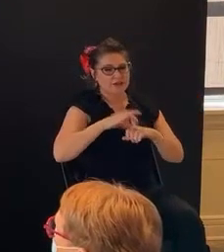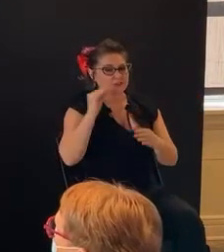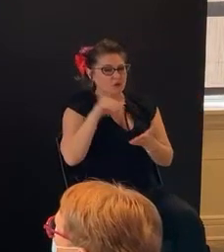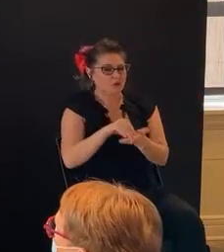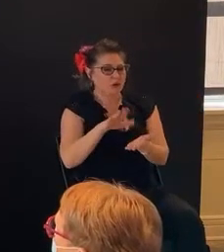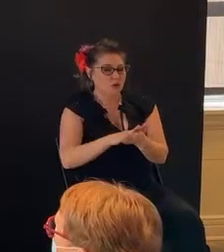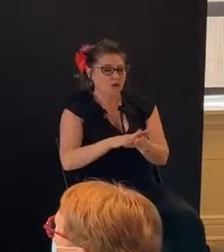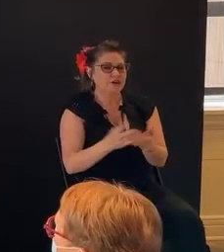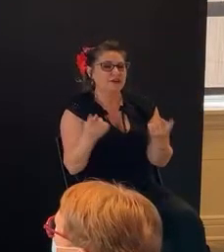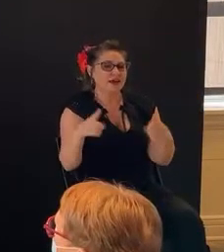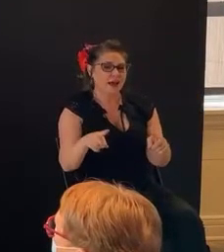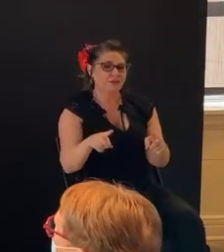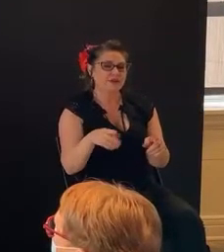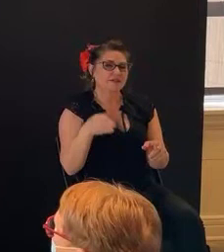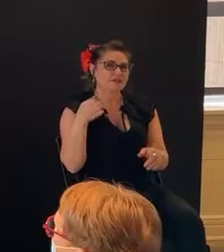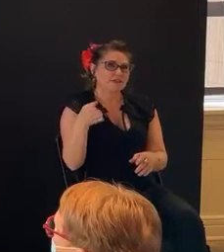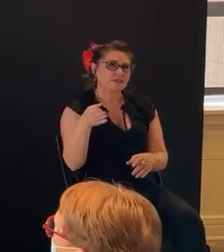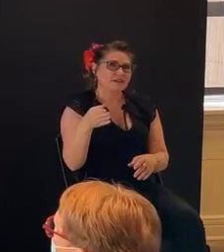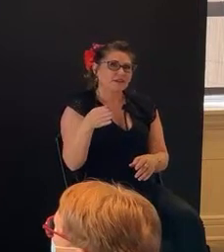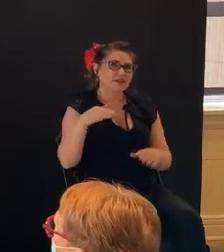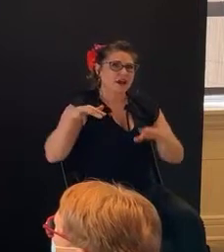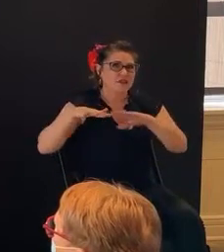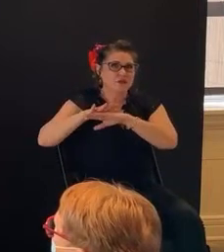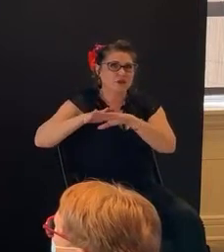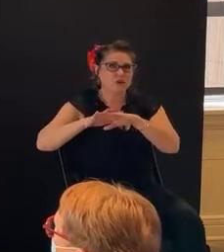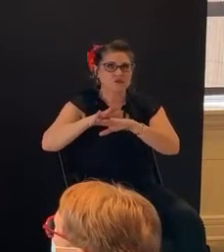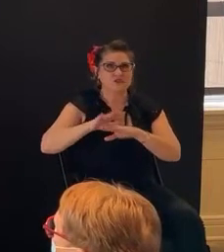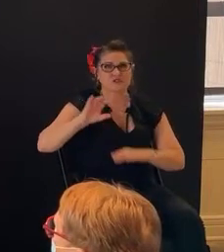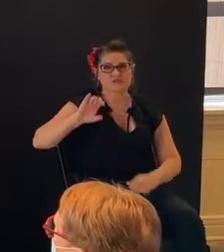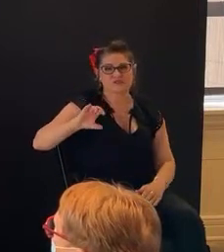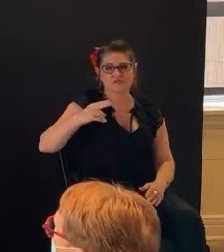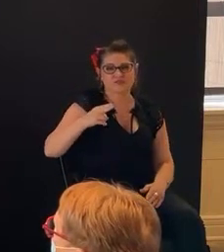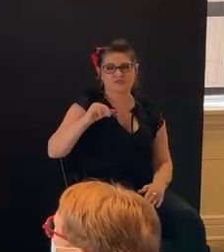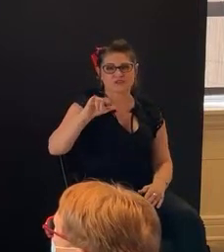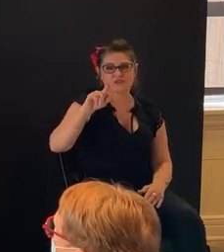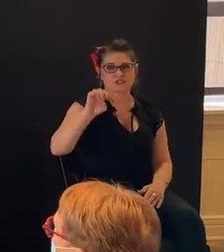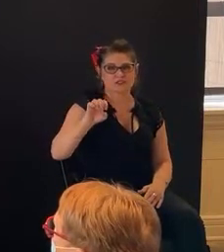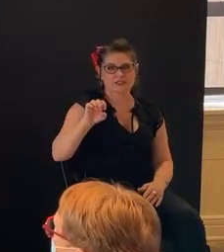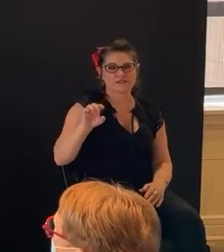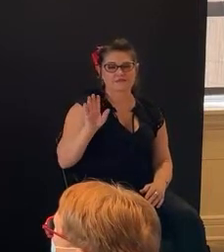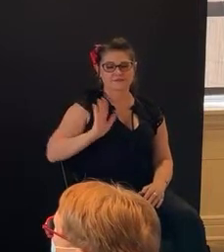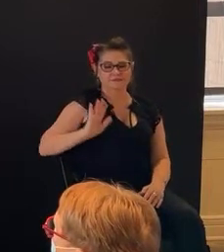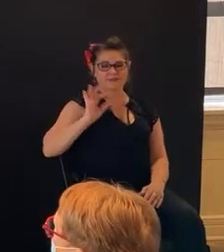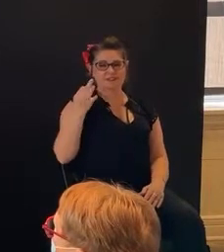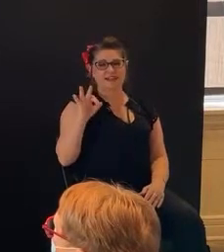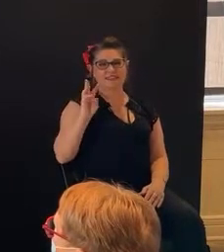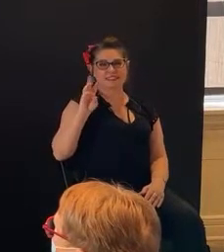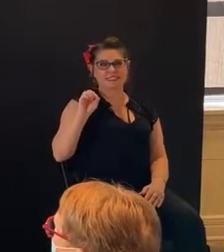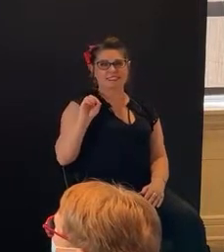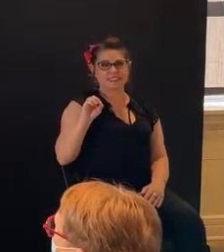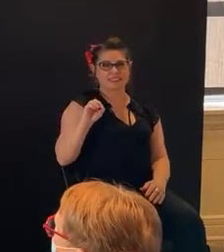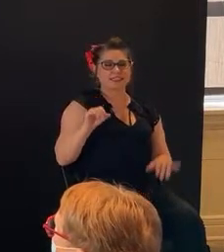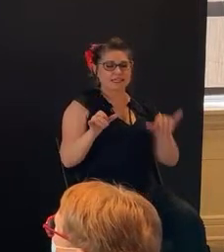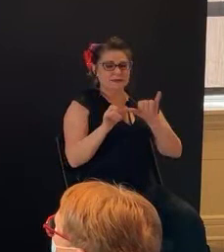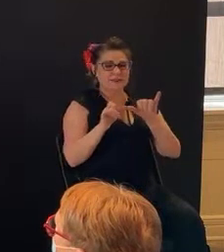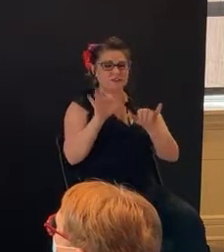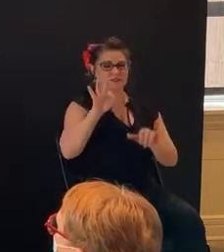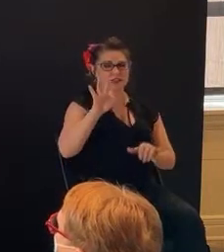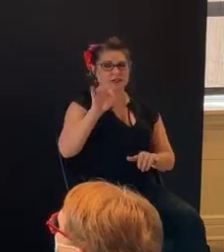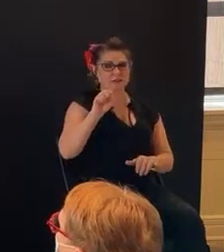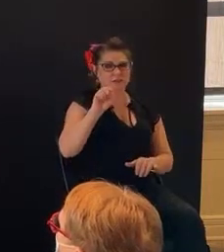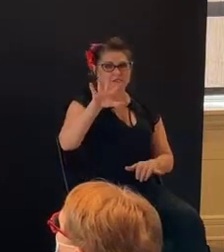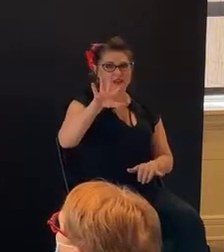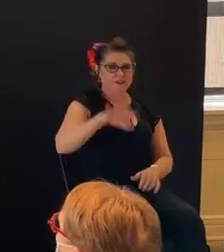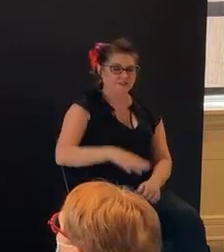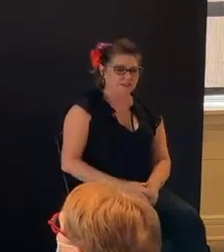subduction zone off the coast of Chile in 1960 and measured magnitude 9.5.